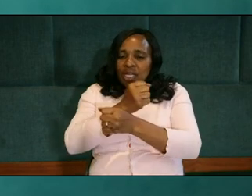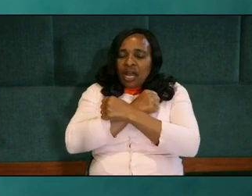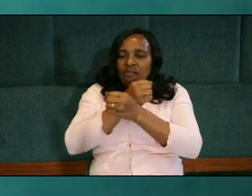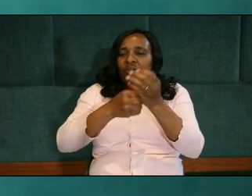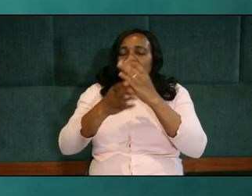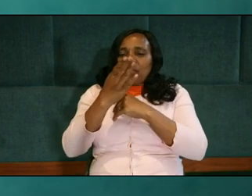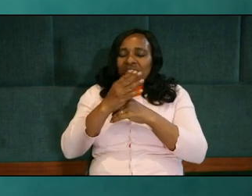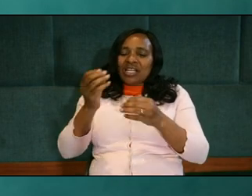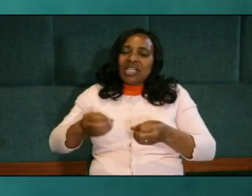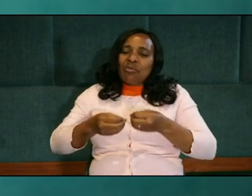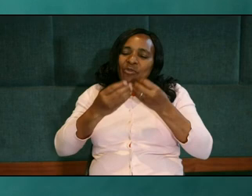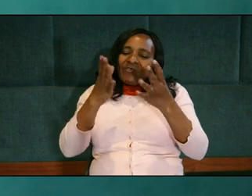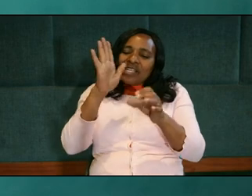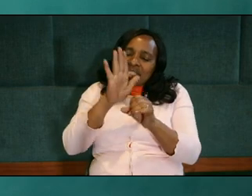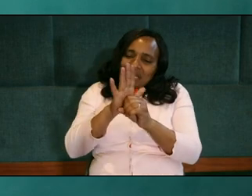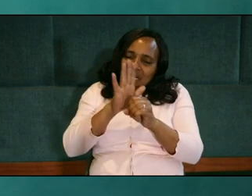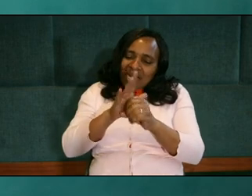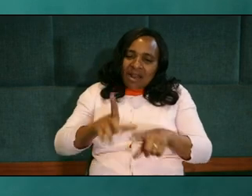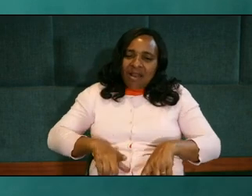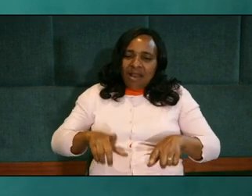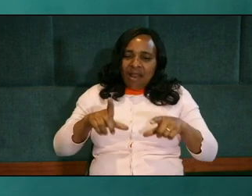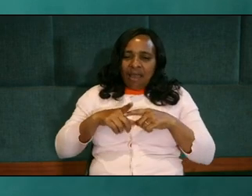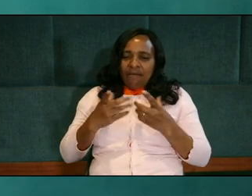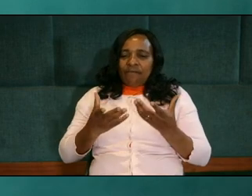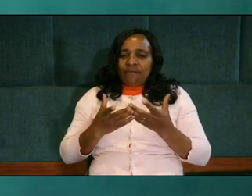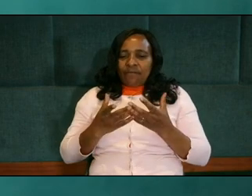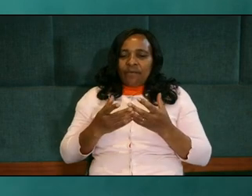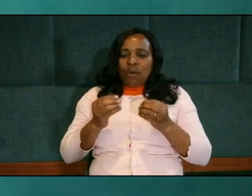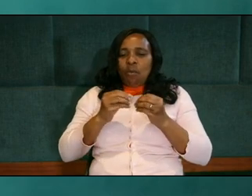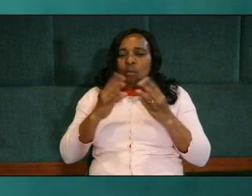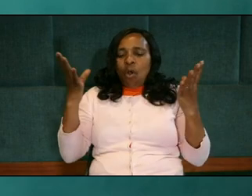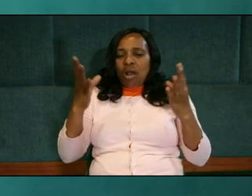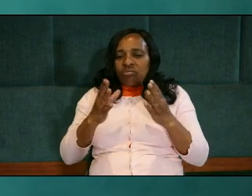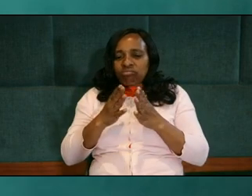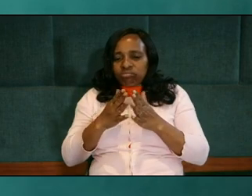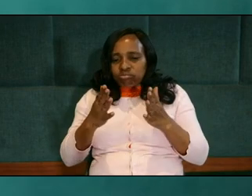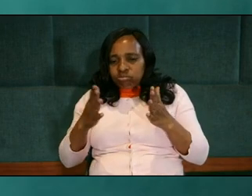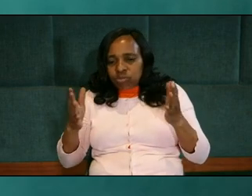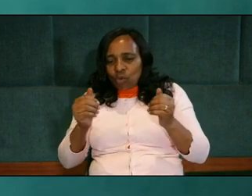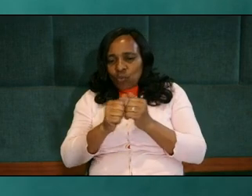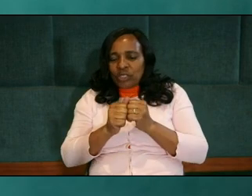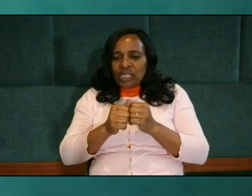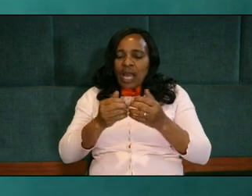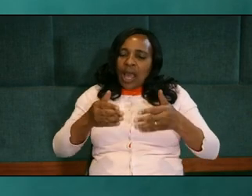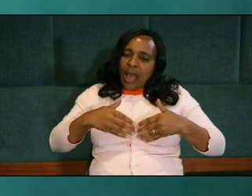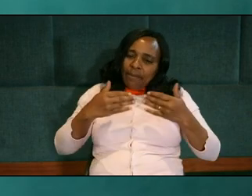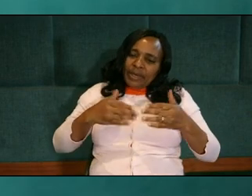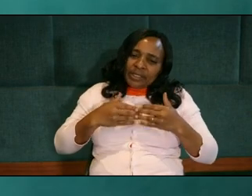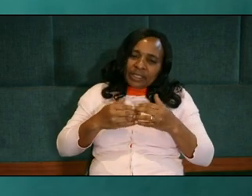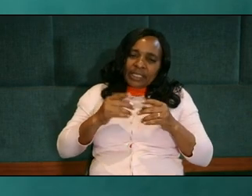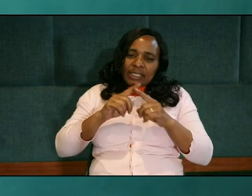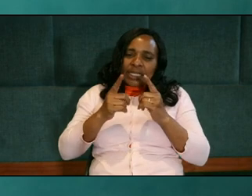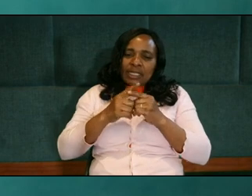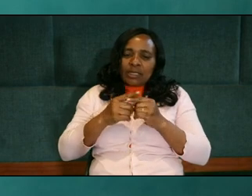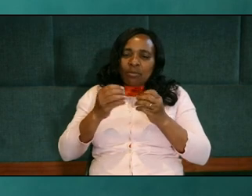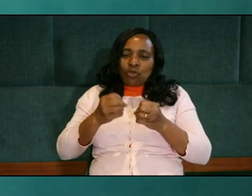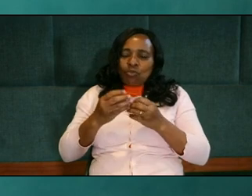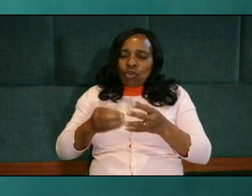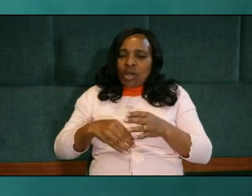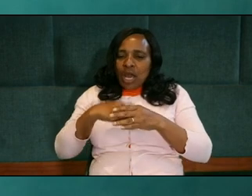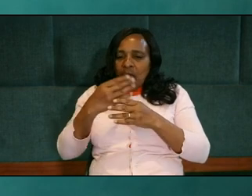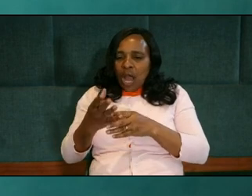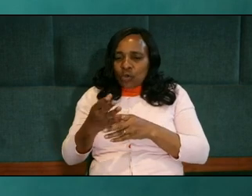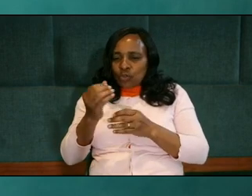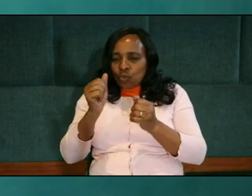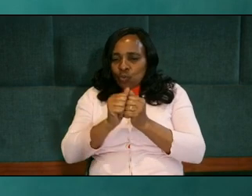the providences of his life, his heart throbbed with more fervent adoration and gratitude. His voice rang out in a richer melody.